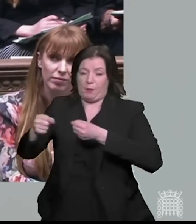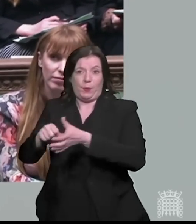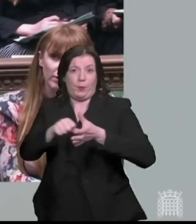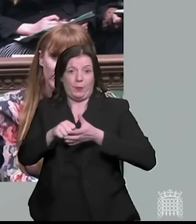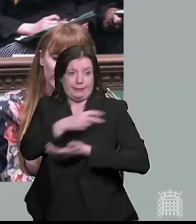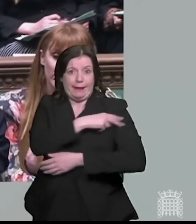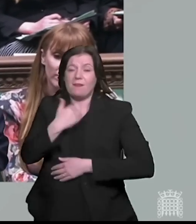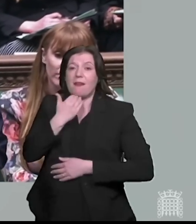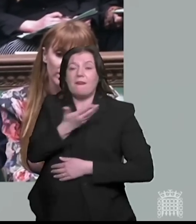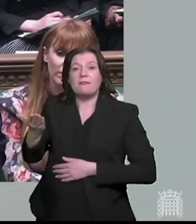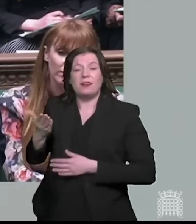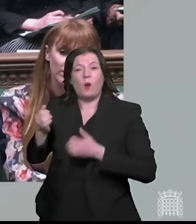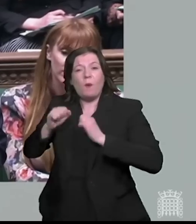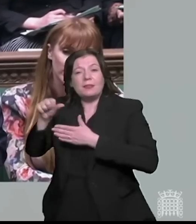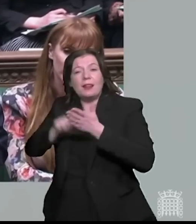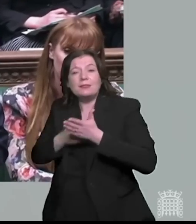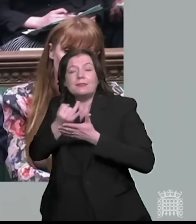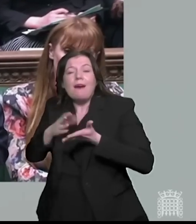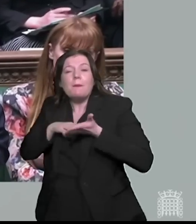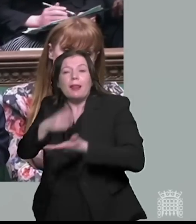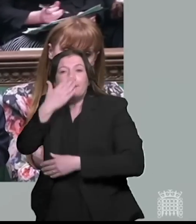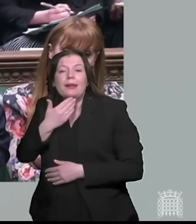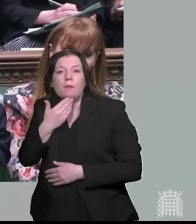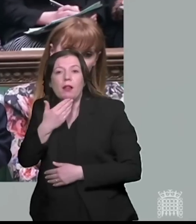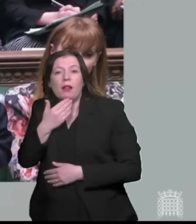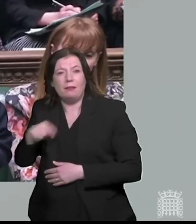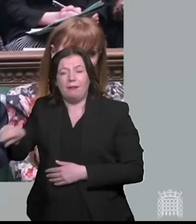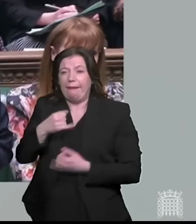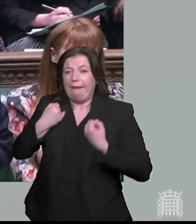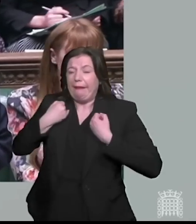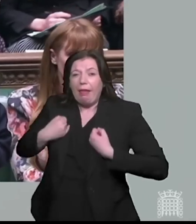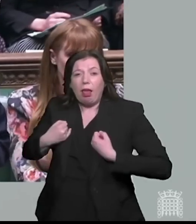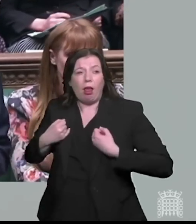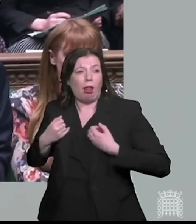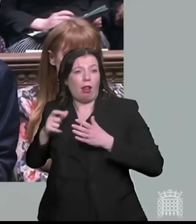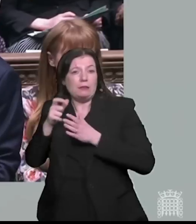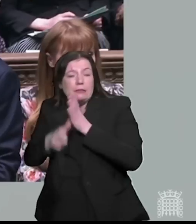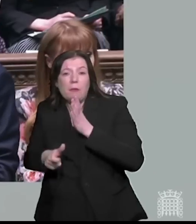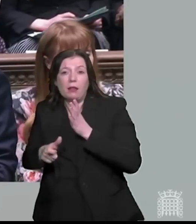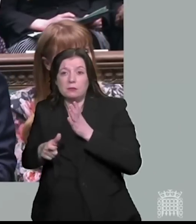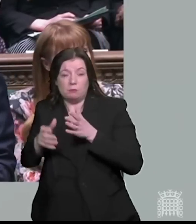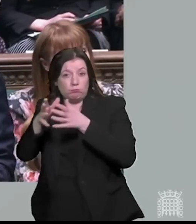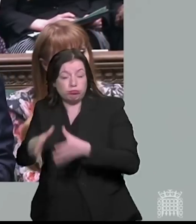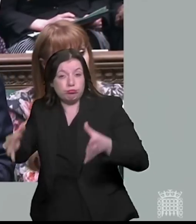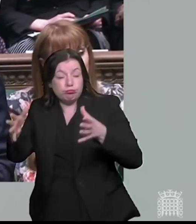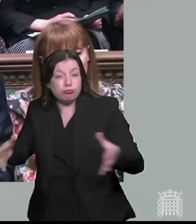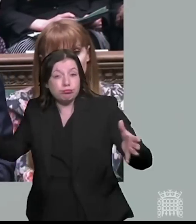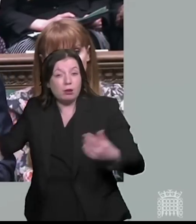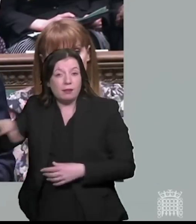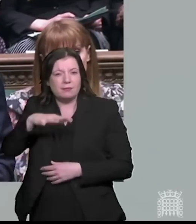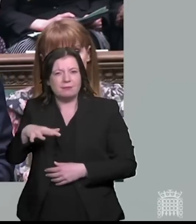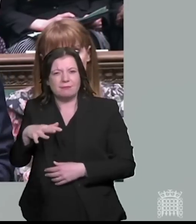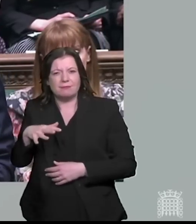7 million on the NHS waiting lists. Ill health and disability on the rise. And the consequences, as we've just